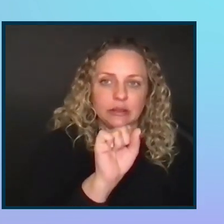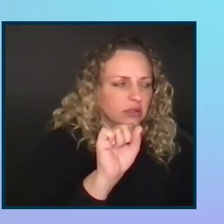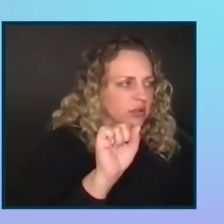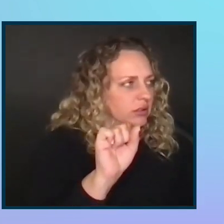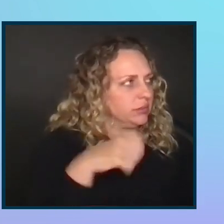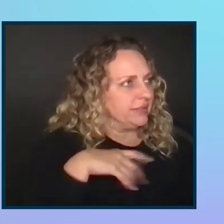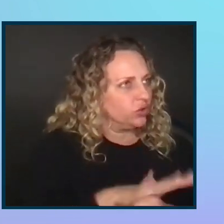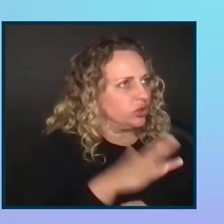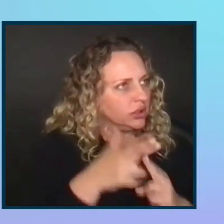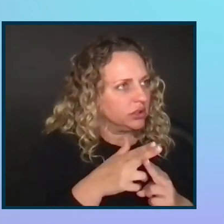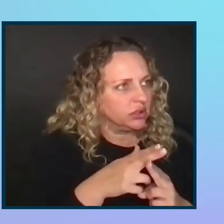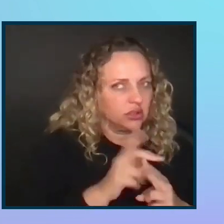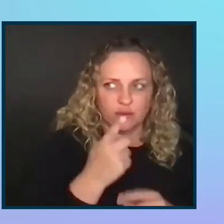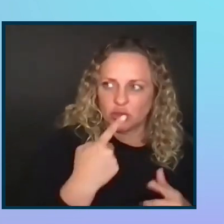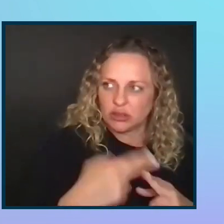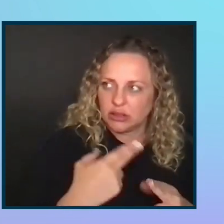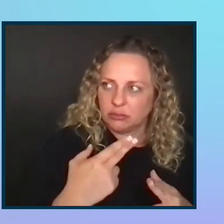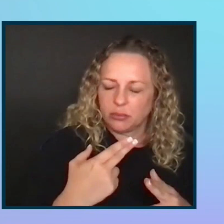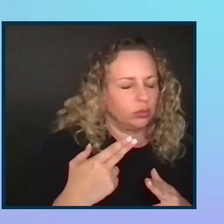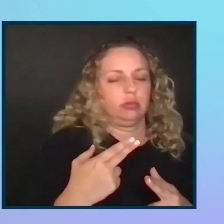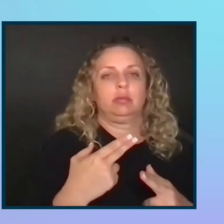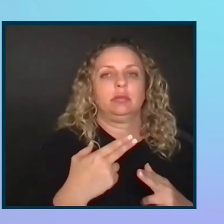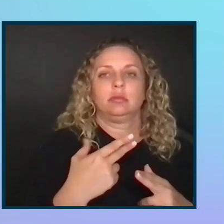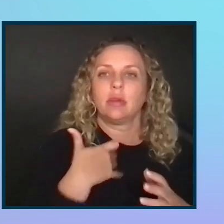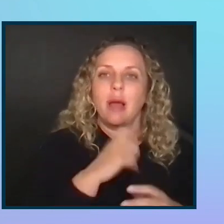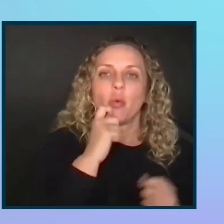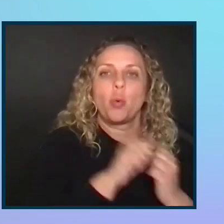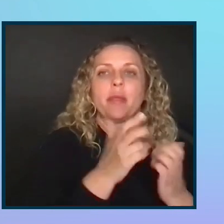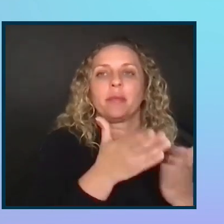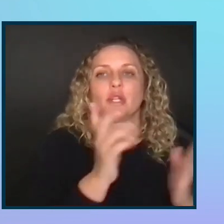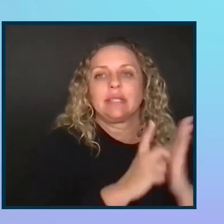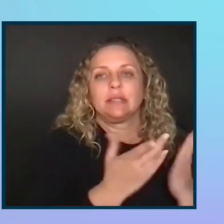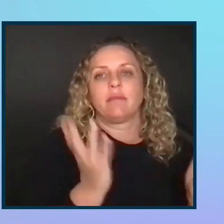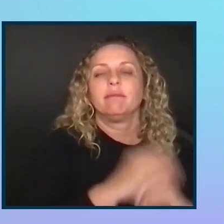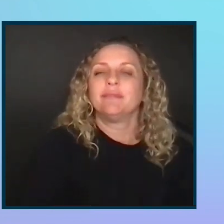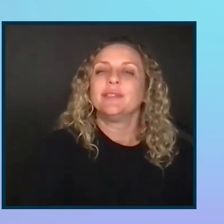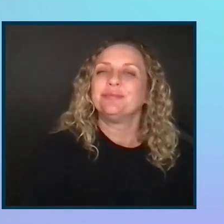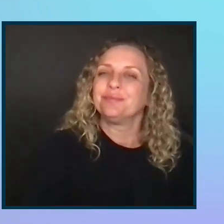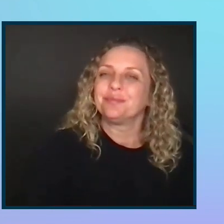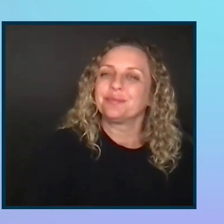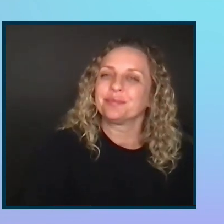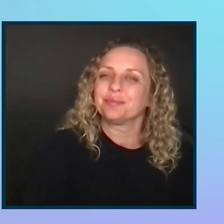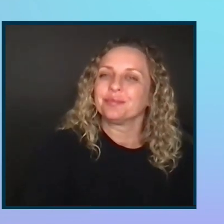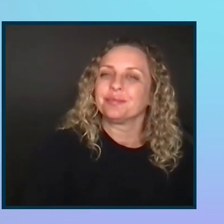full name? Is it just my first name? So but I'm cool with the material design stuff.